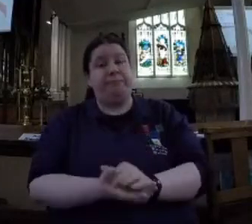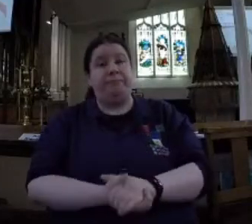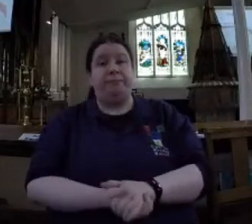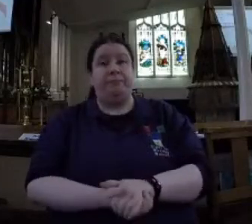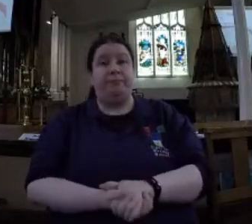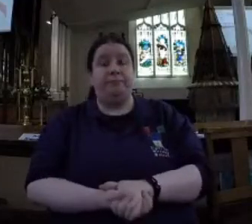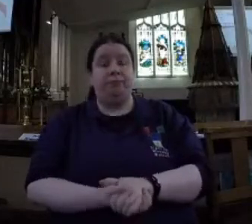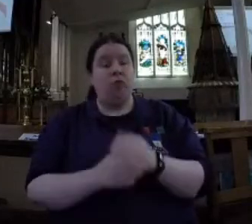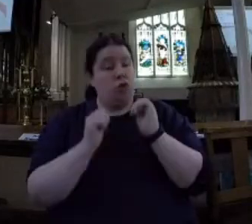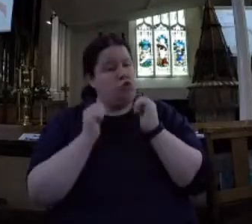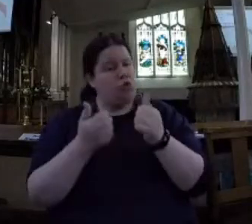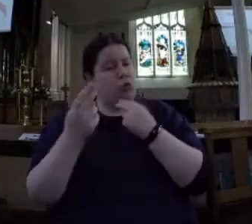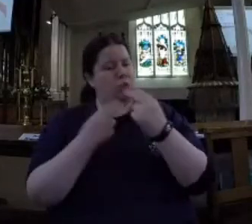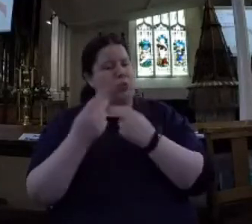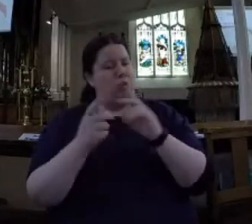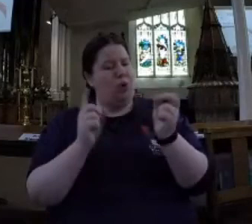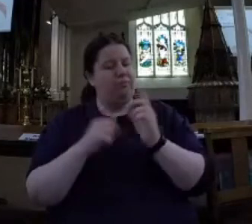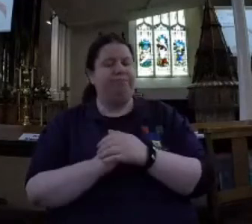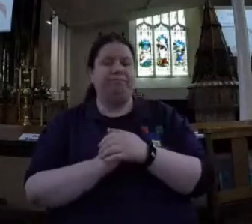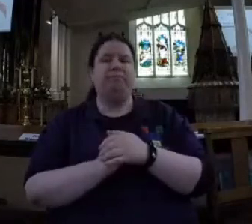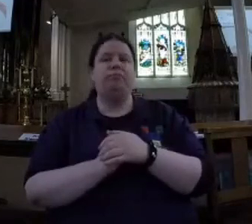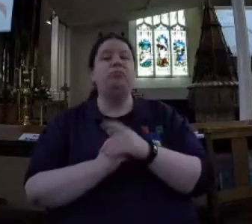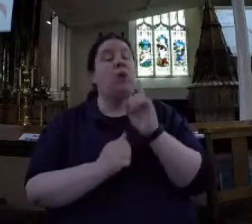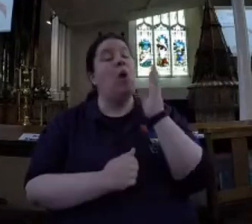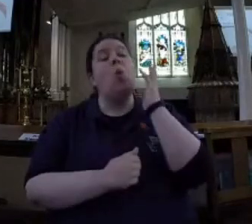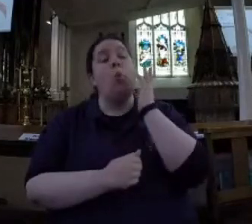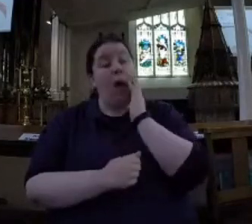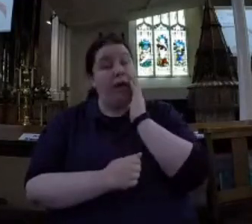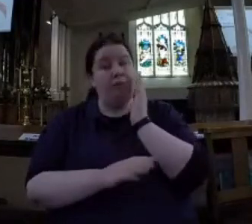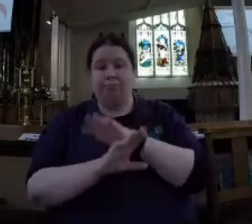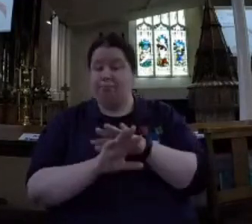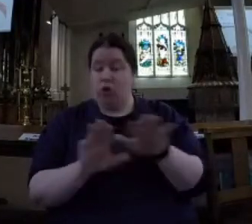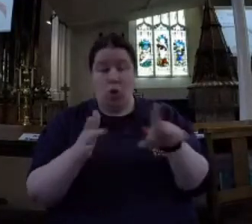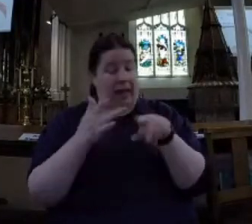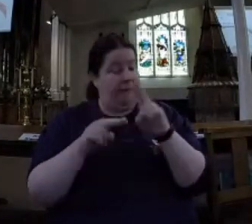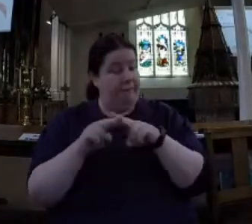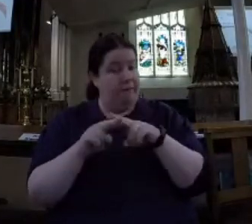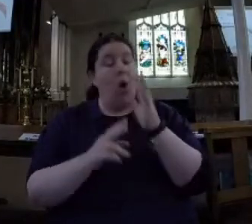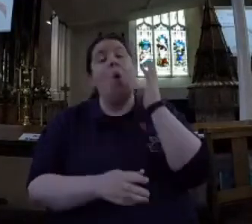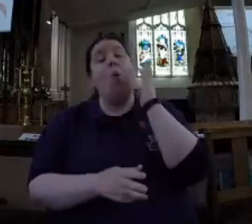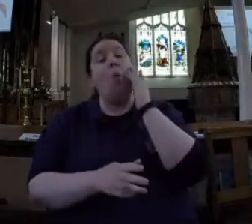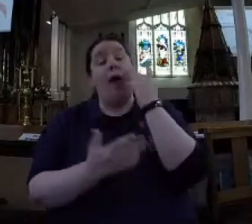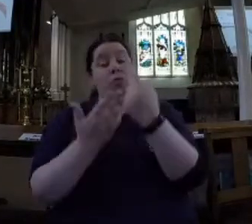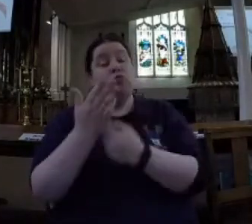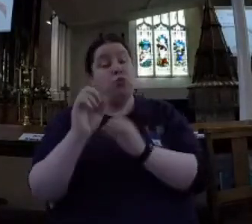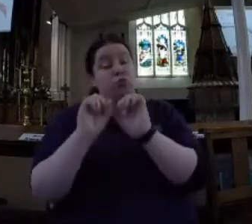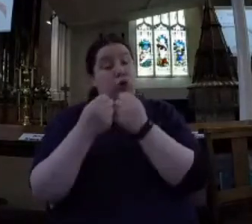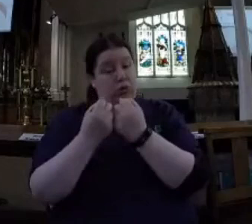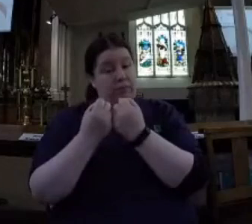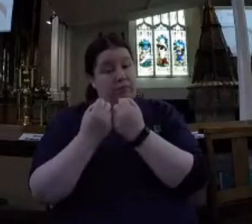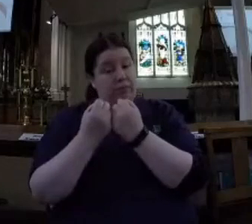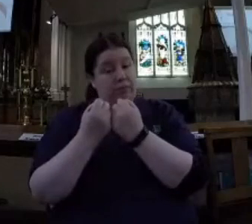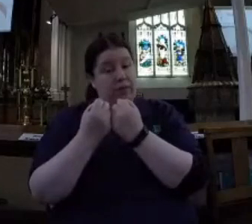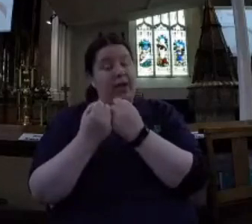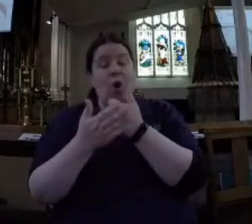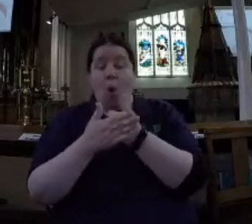But the good news, of course, is this. When, not if, when we break the rules, there is always a